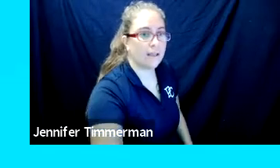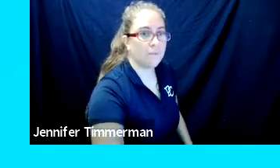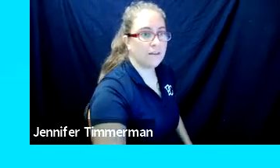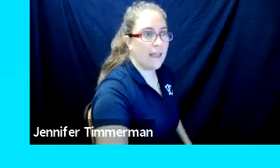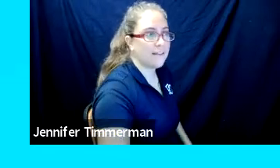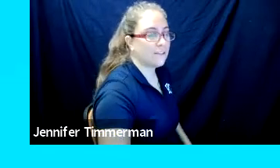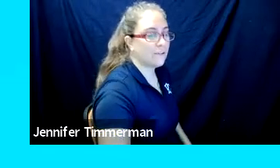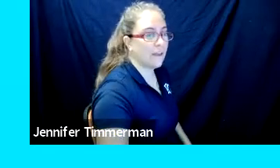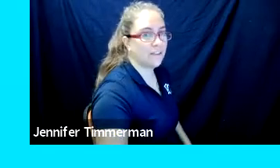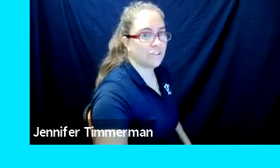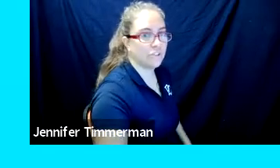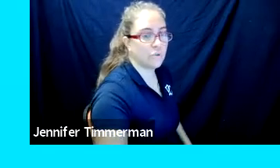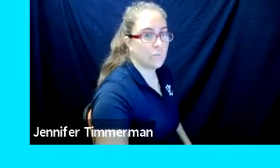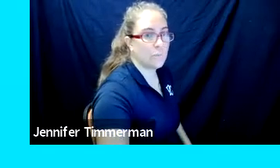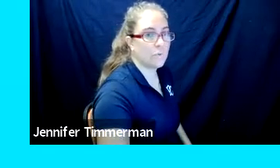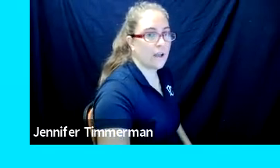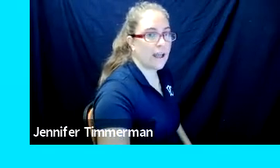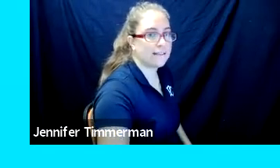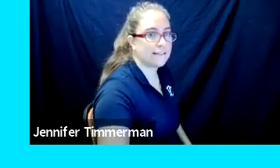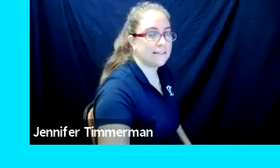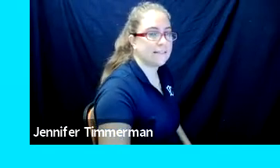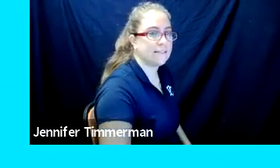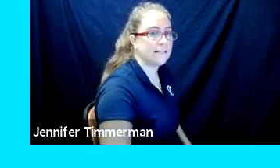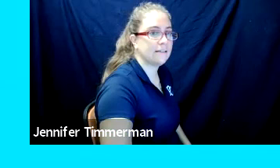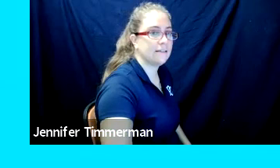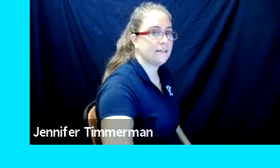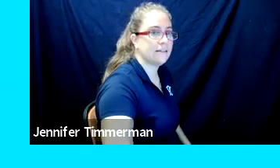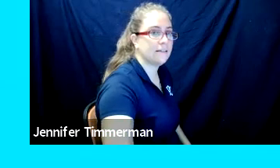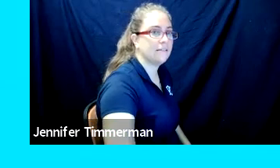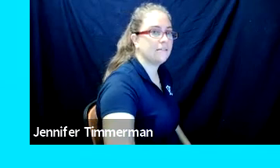So I'm gonna ask you guys to practice.